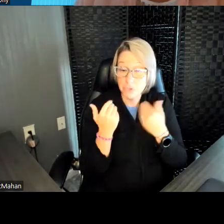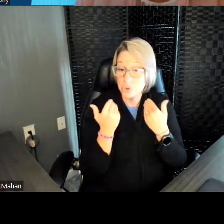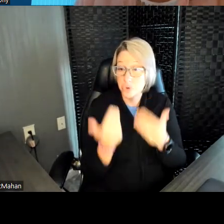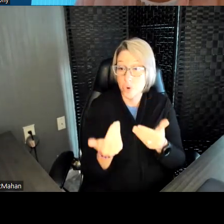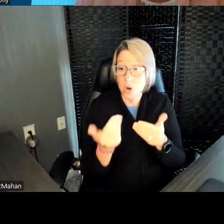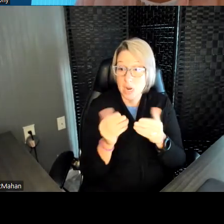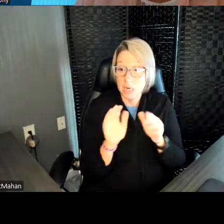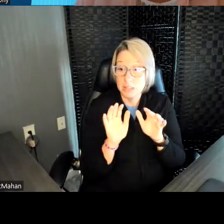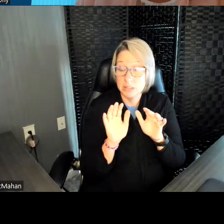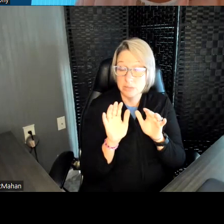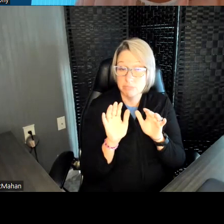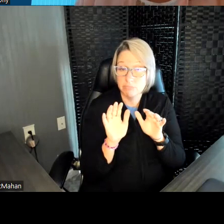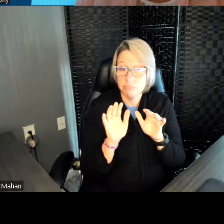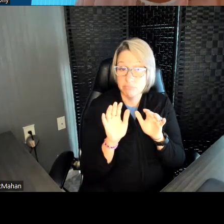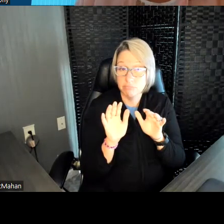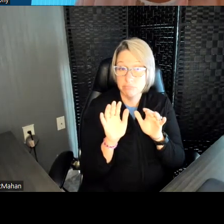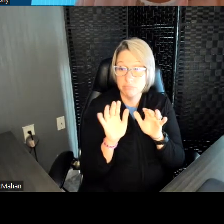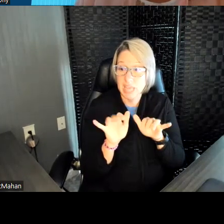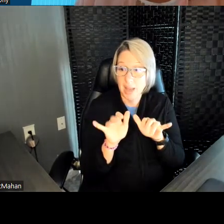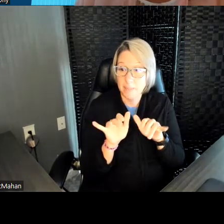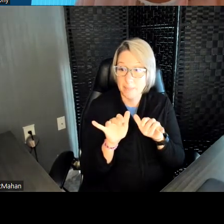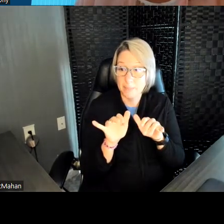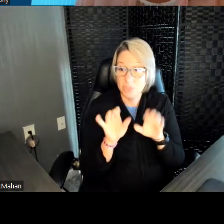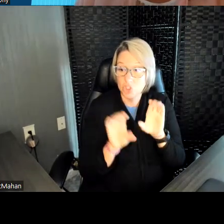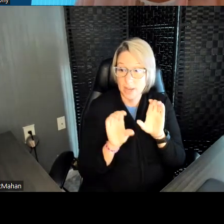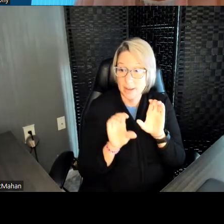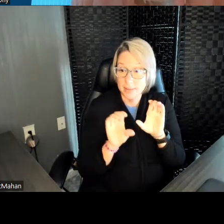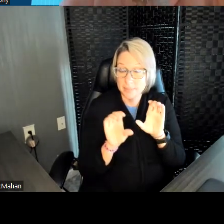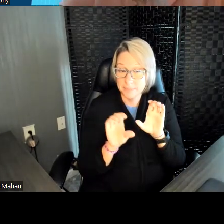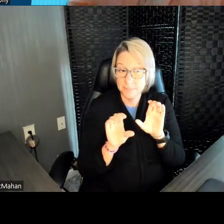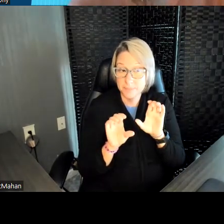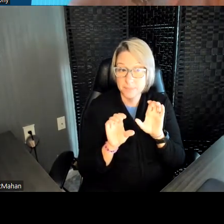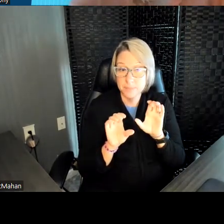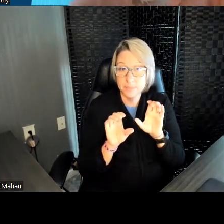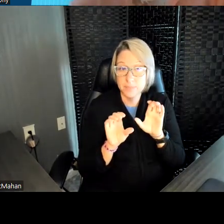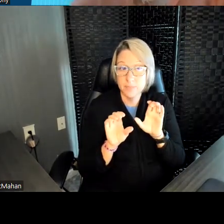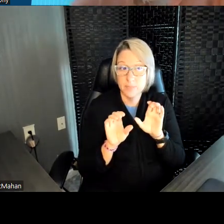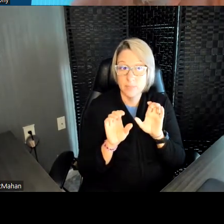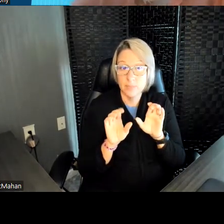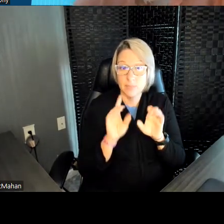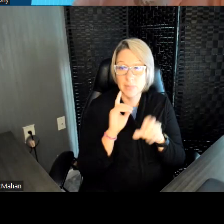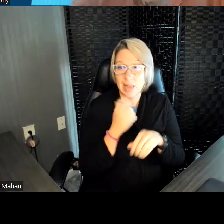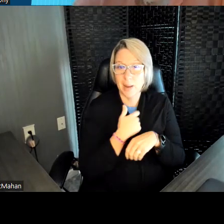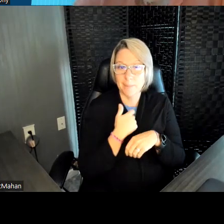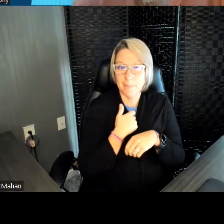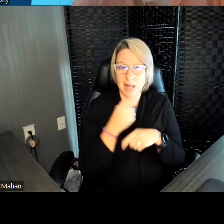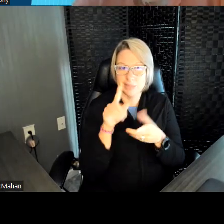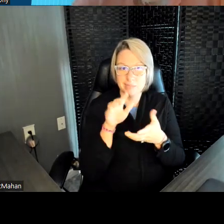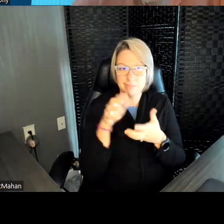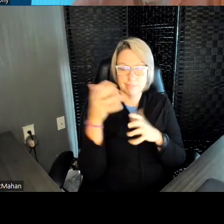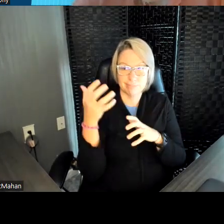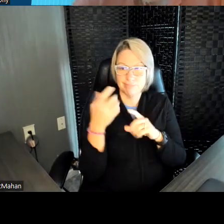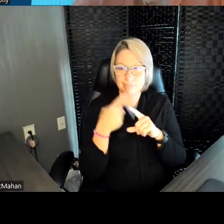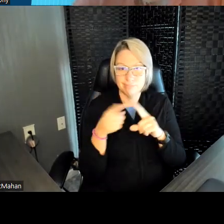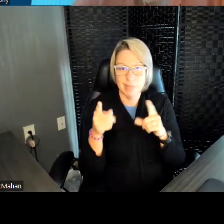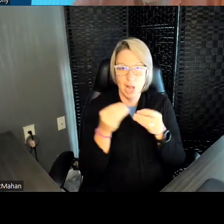you would just put them in the chat. And so I apologize, this is messed up, but I just lost my